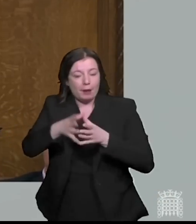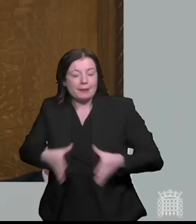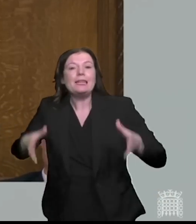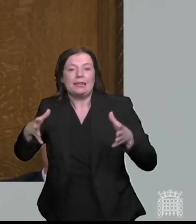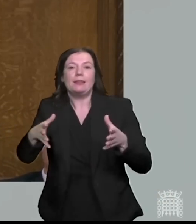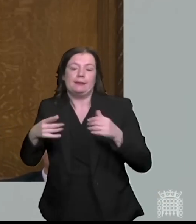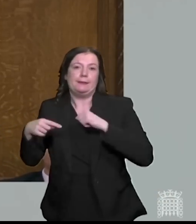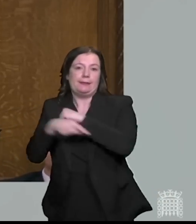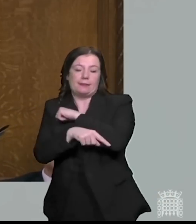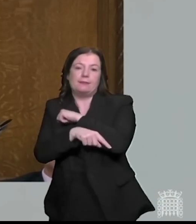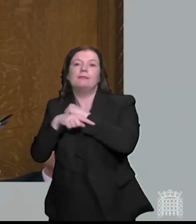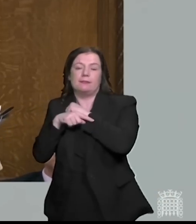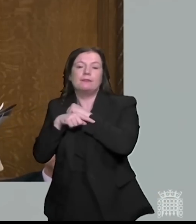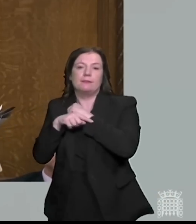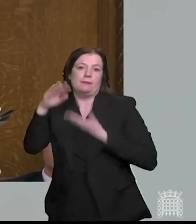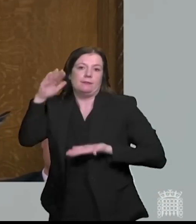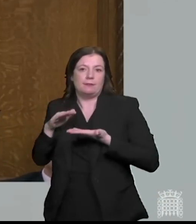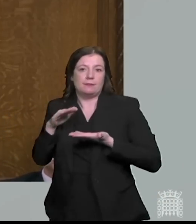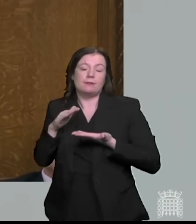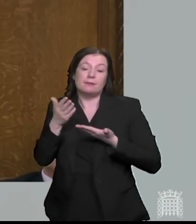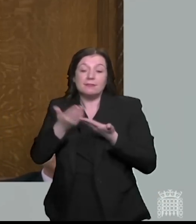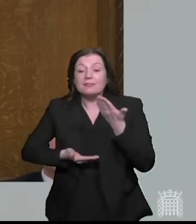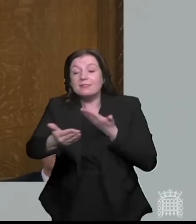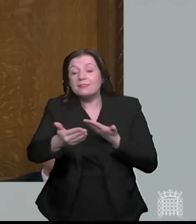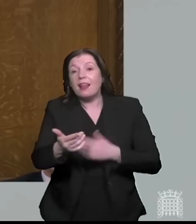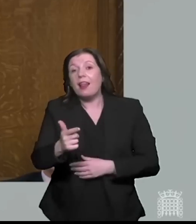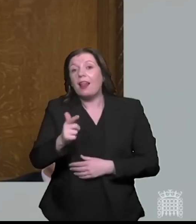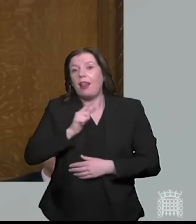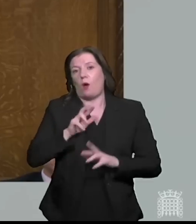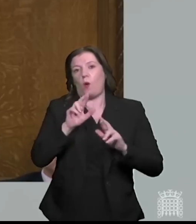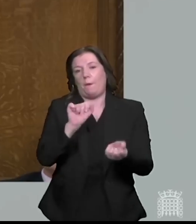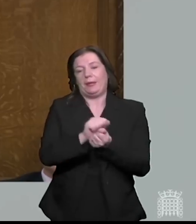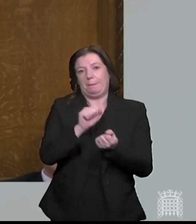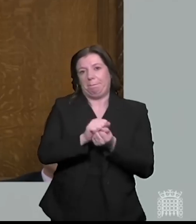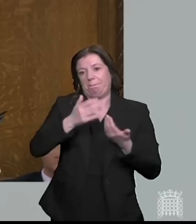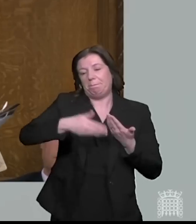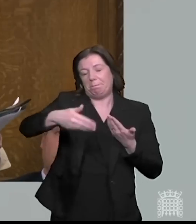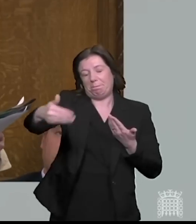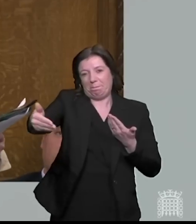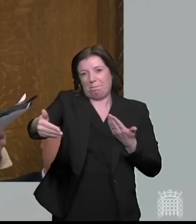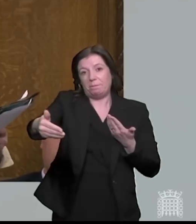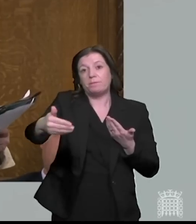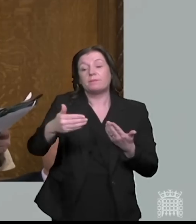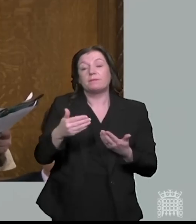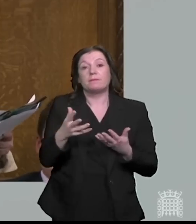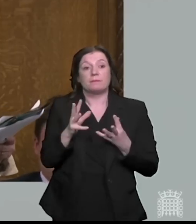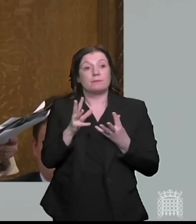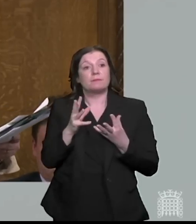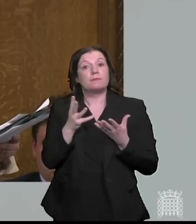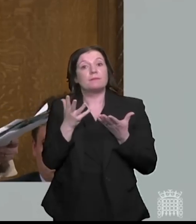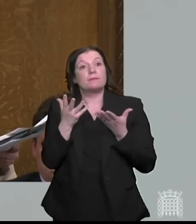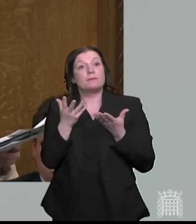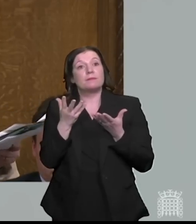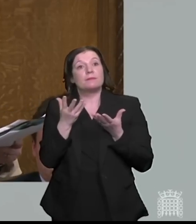to reduce debt. May good luck continue to follow him, and may the extra billions of pounds